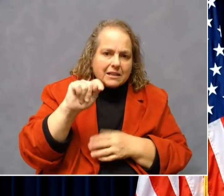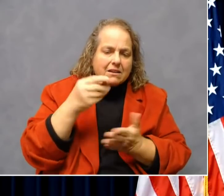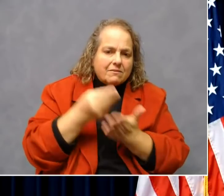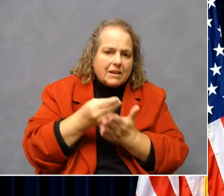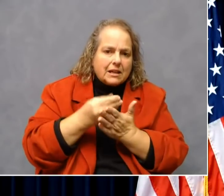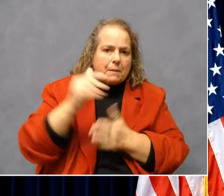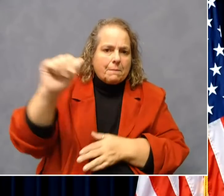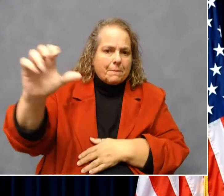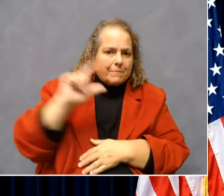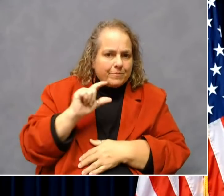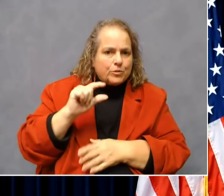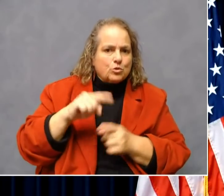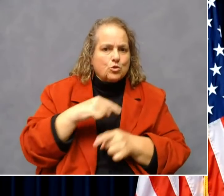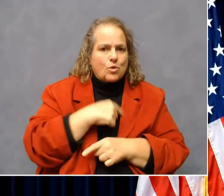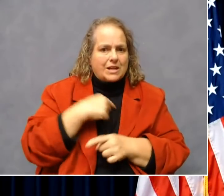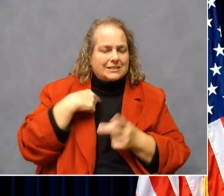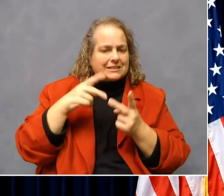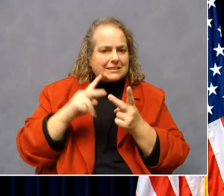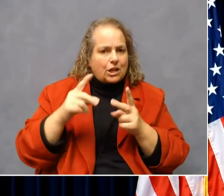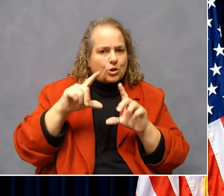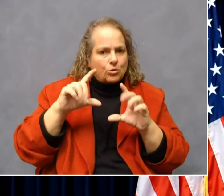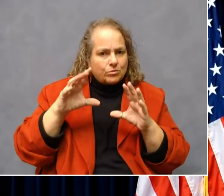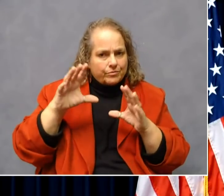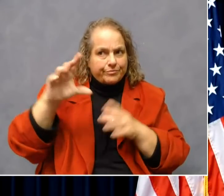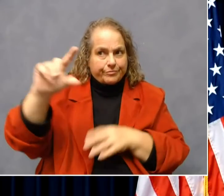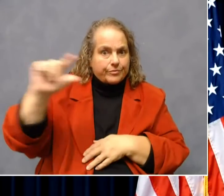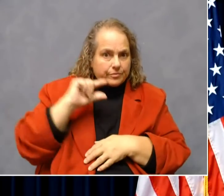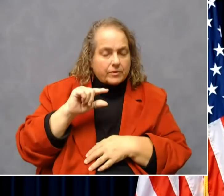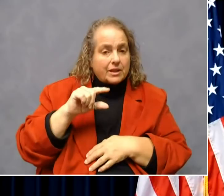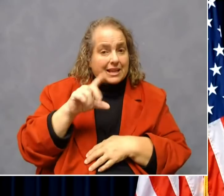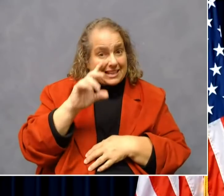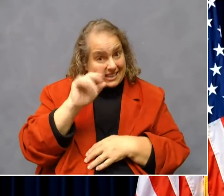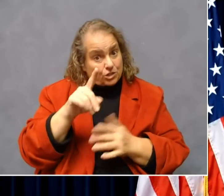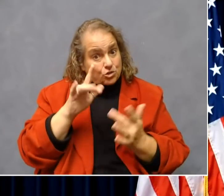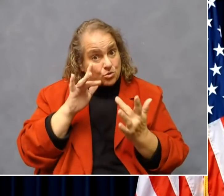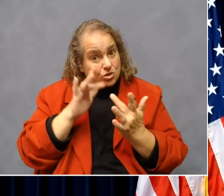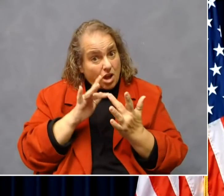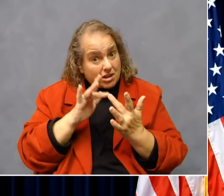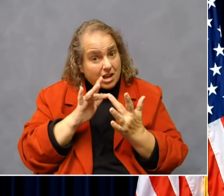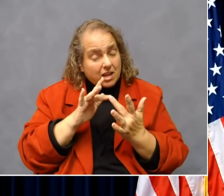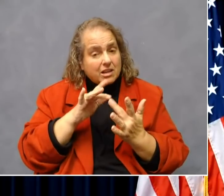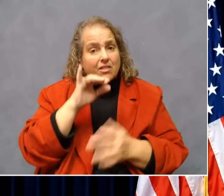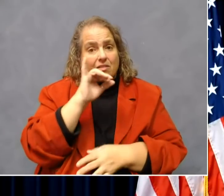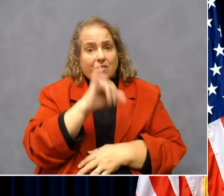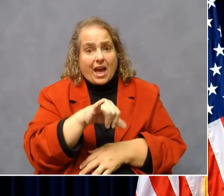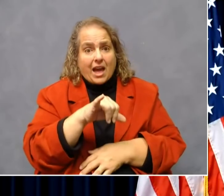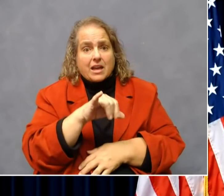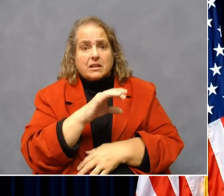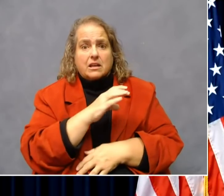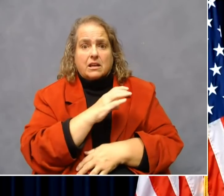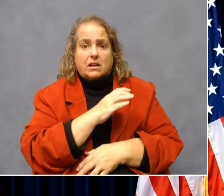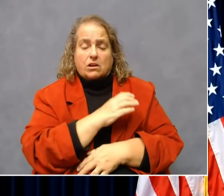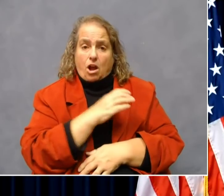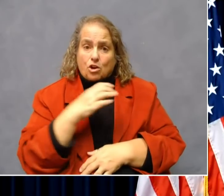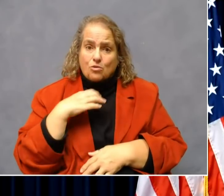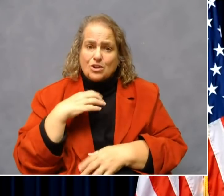of our Kentucky congressional delegation to, try to egg them along into approving